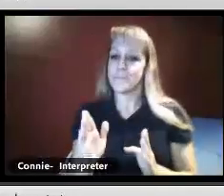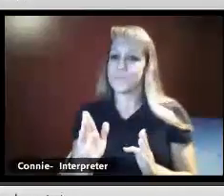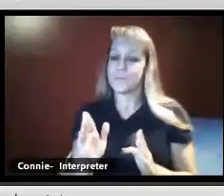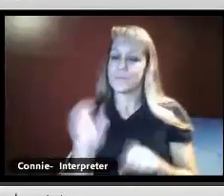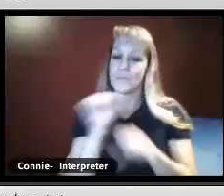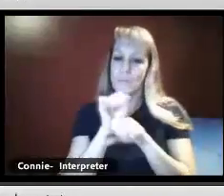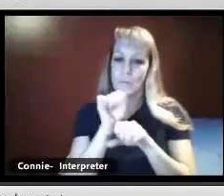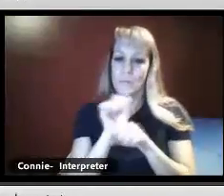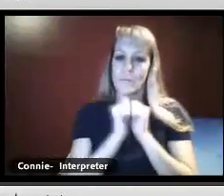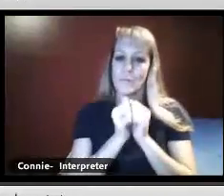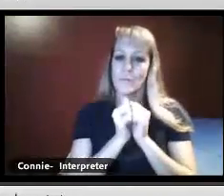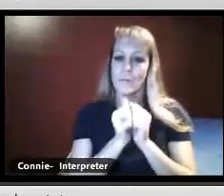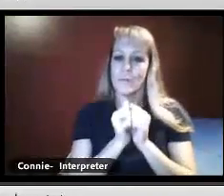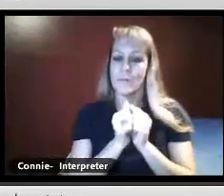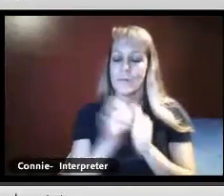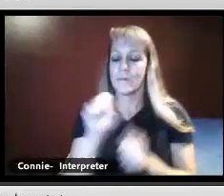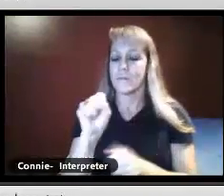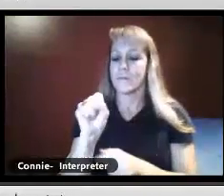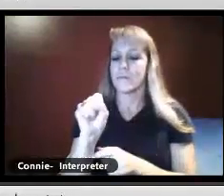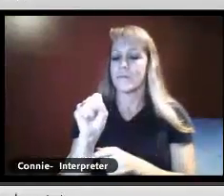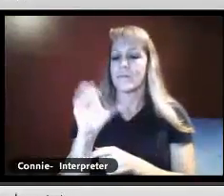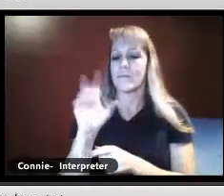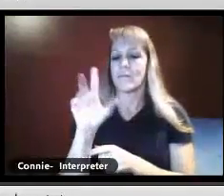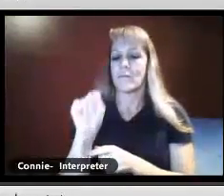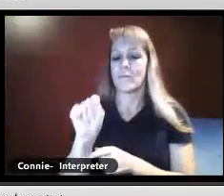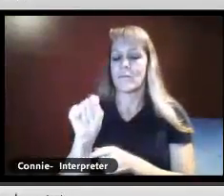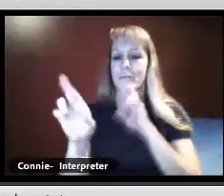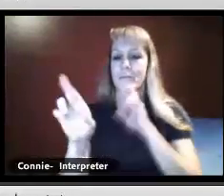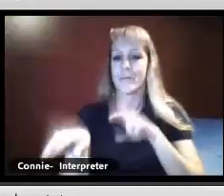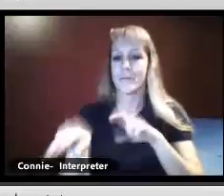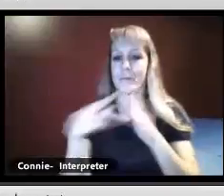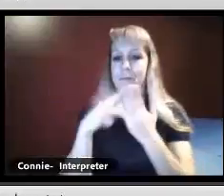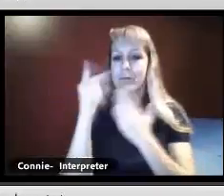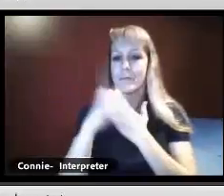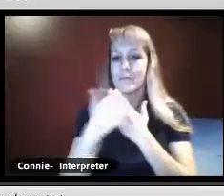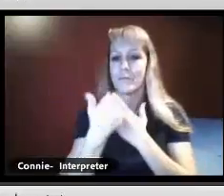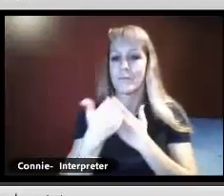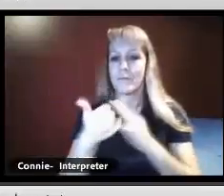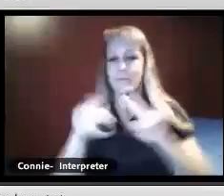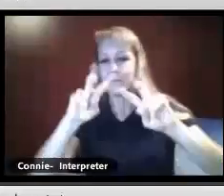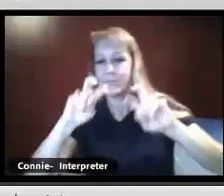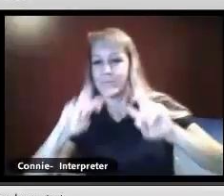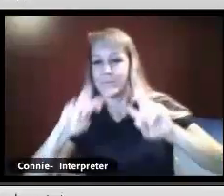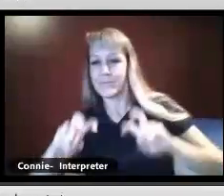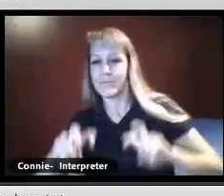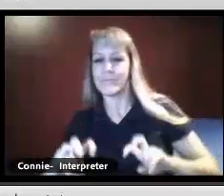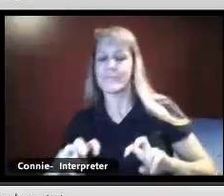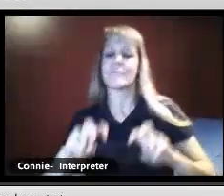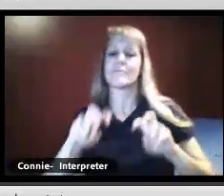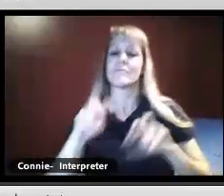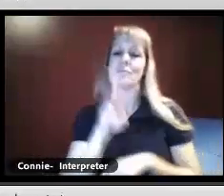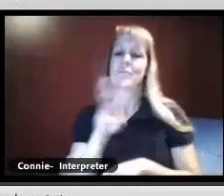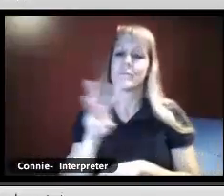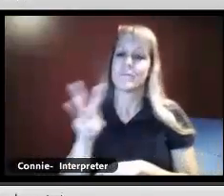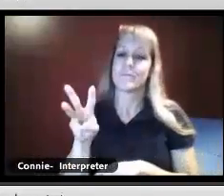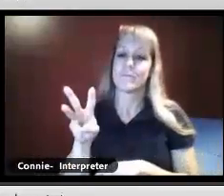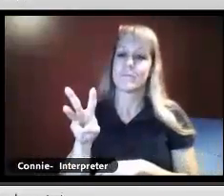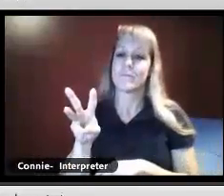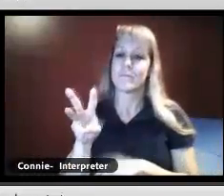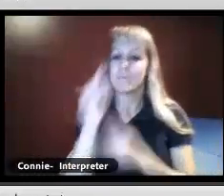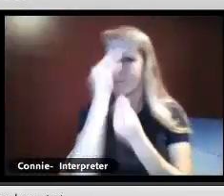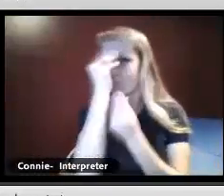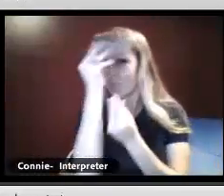work with the Scout Report project to evaluate and vet web-based materials, and they've been doing that